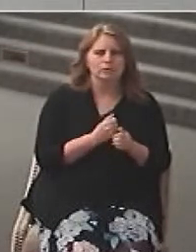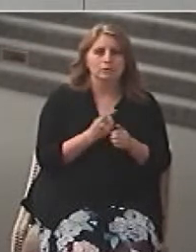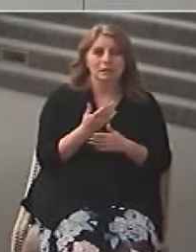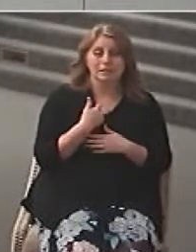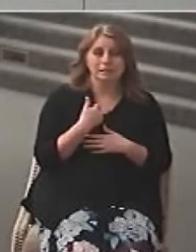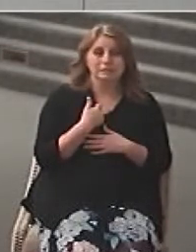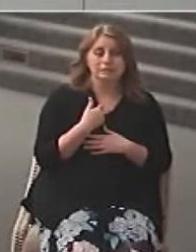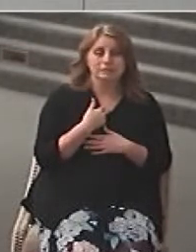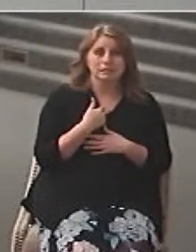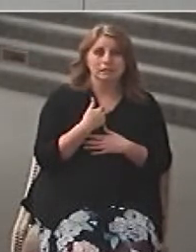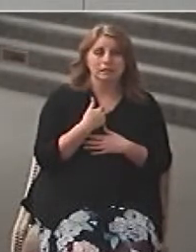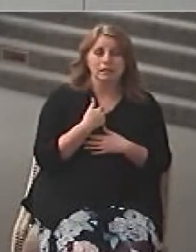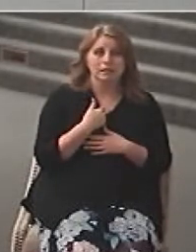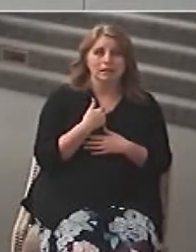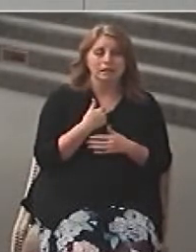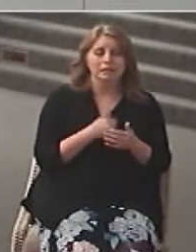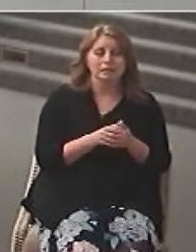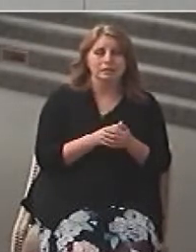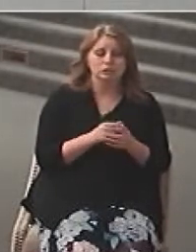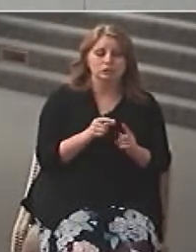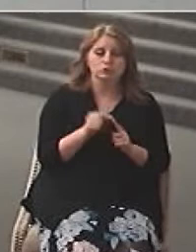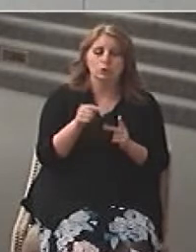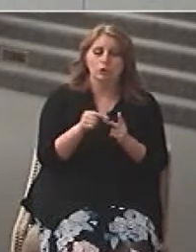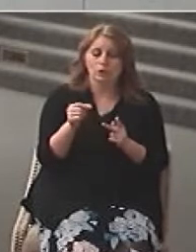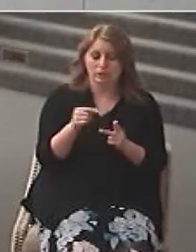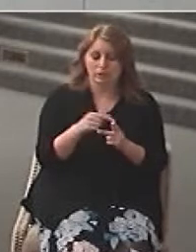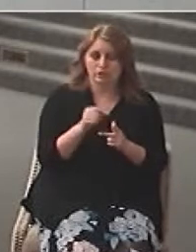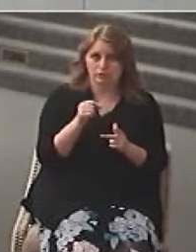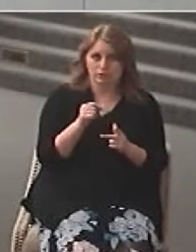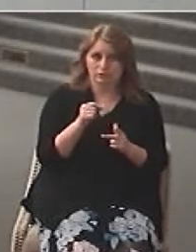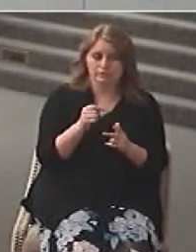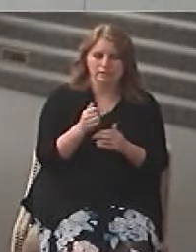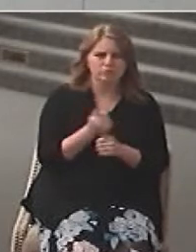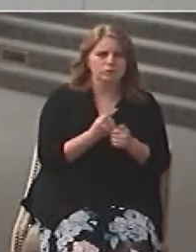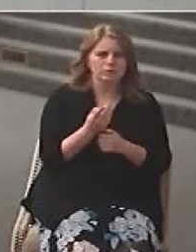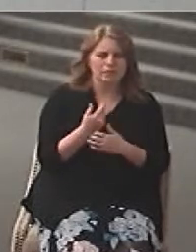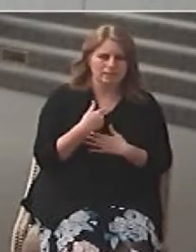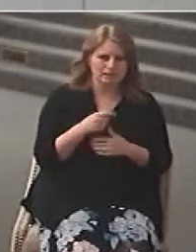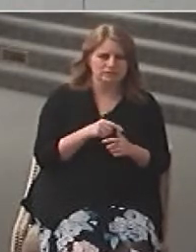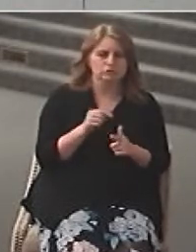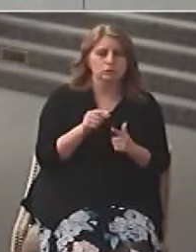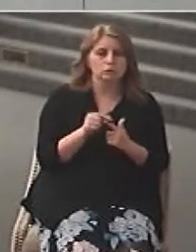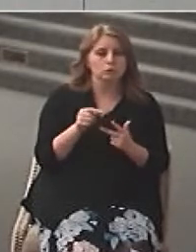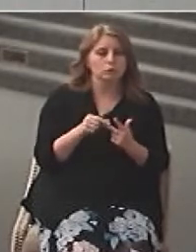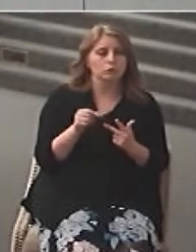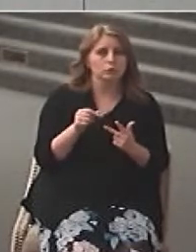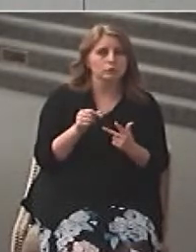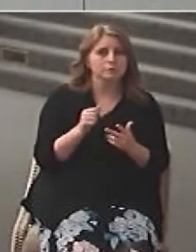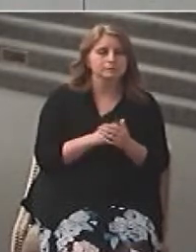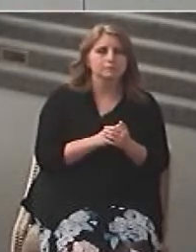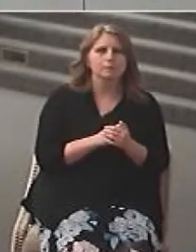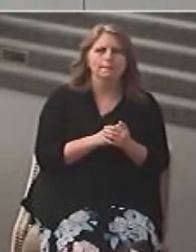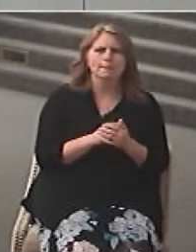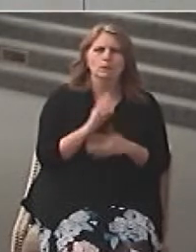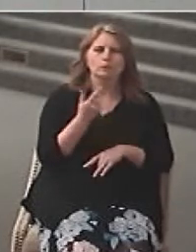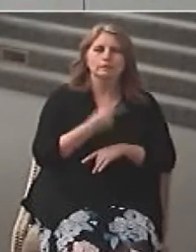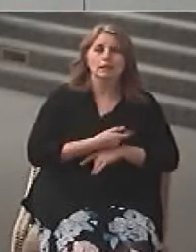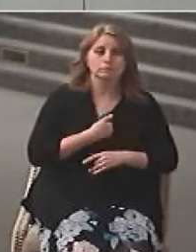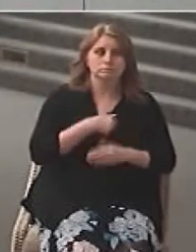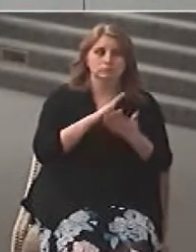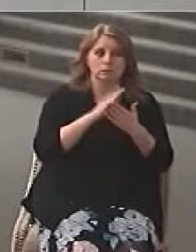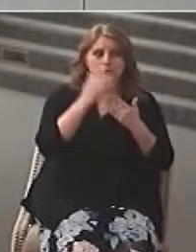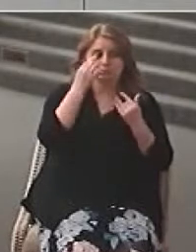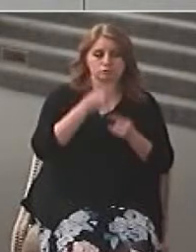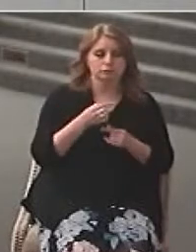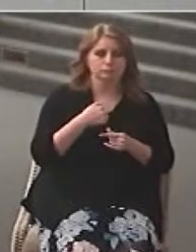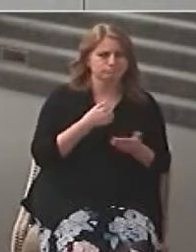chance, but a choice. I'll get that right eventually. Everybody has a choice. Listen, one day I was faced with the decision on whether